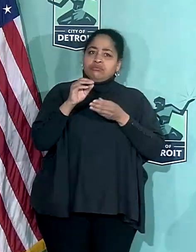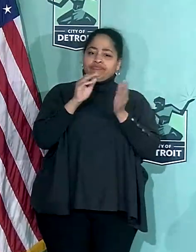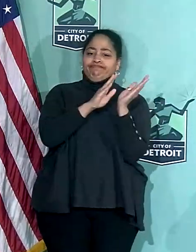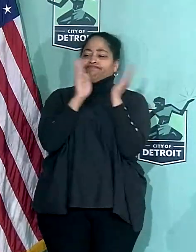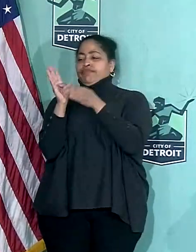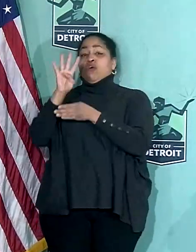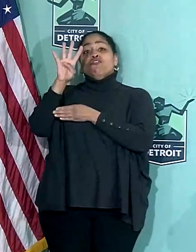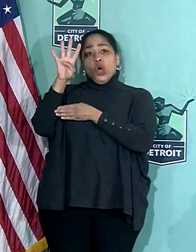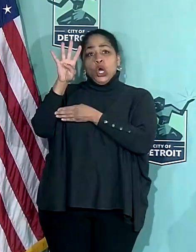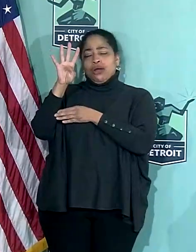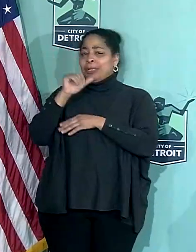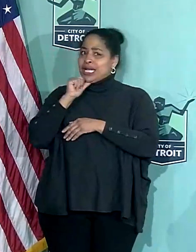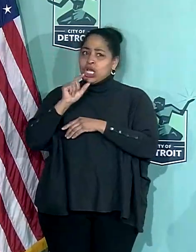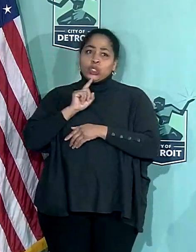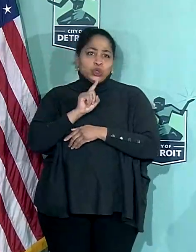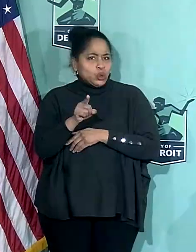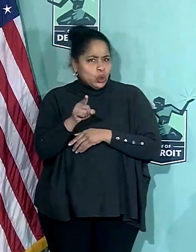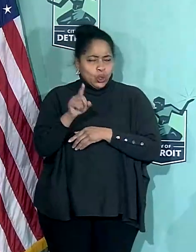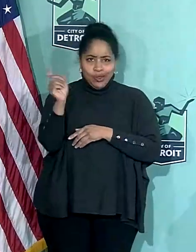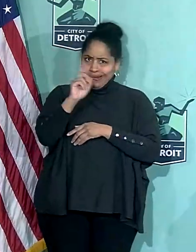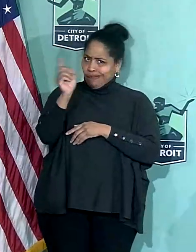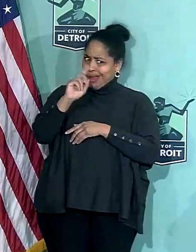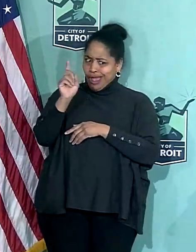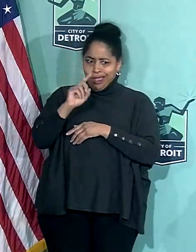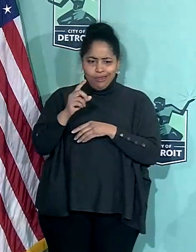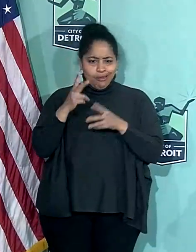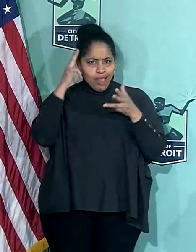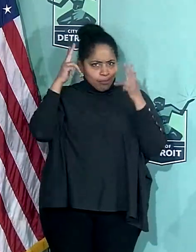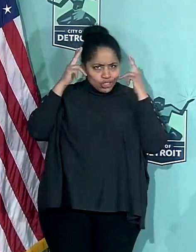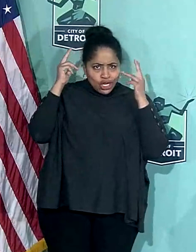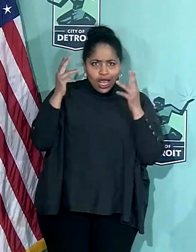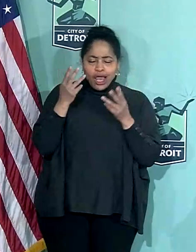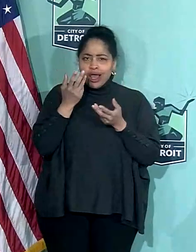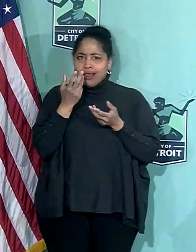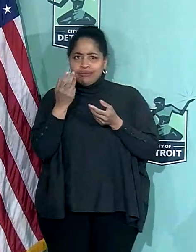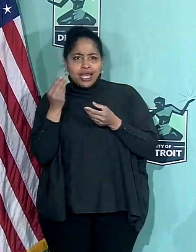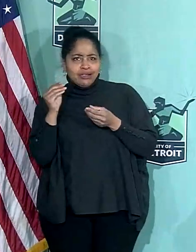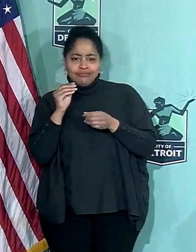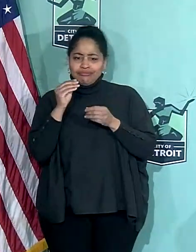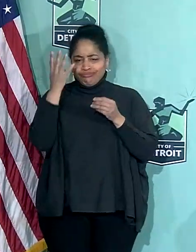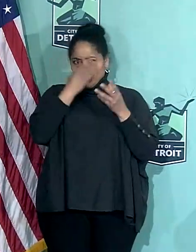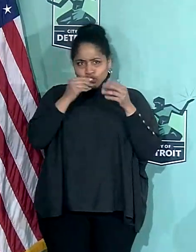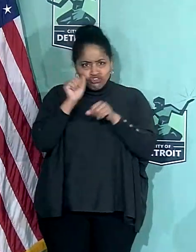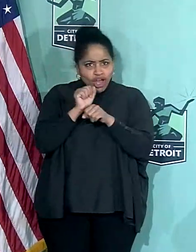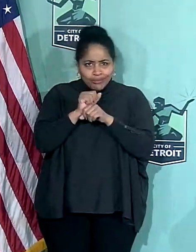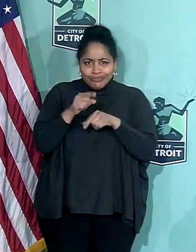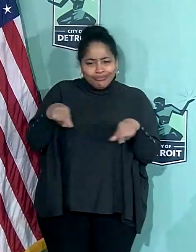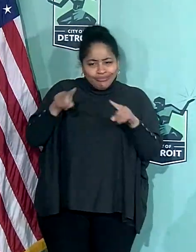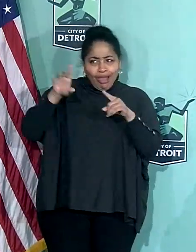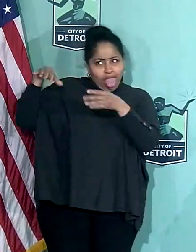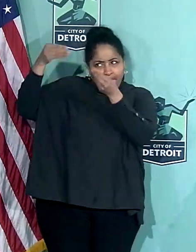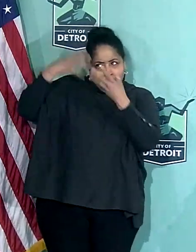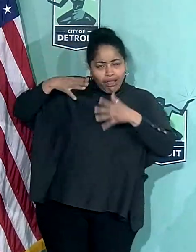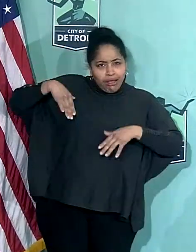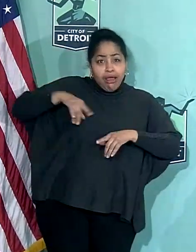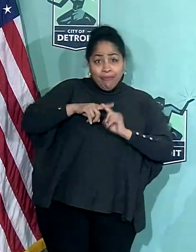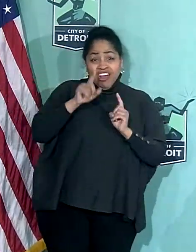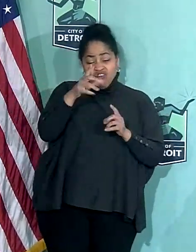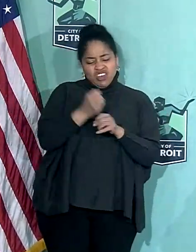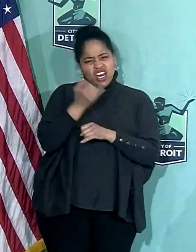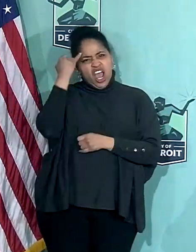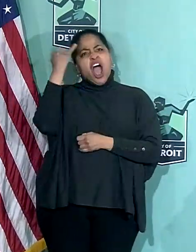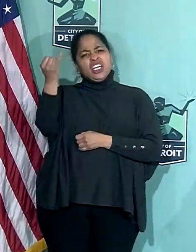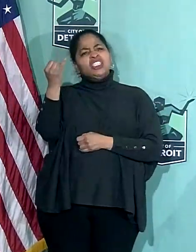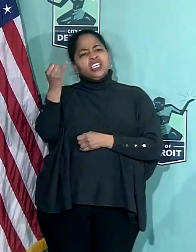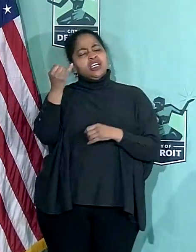whether barbershops and hair salons are phase 4. They haven't given us guidance on that, but you can kind of get a sense of the other